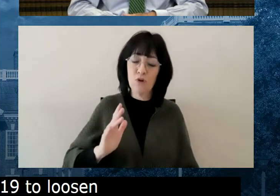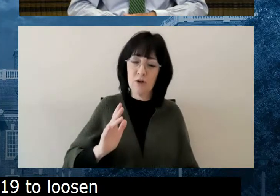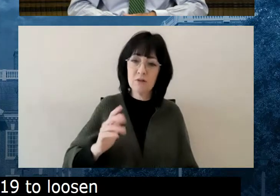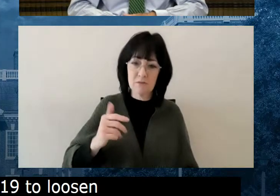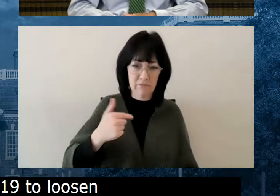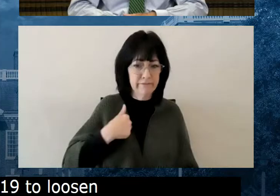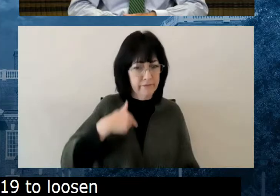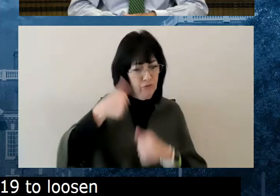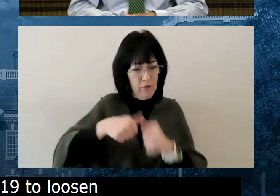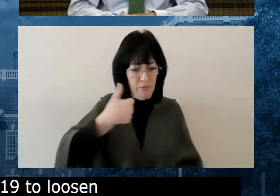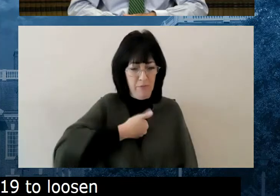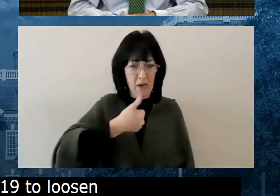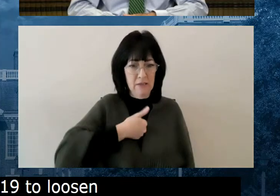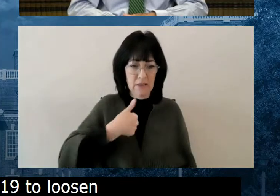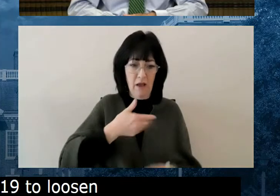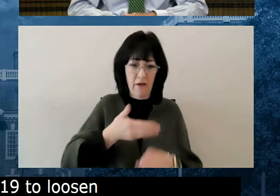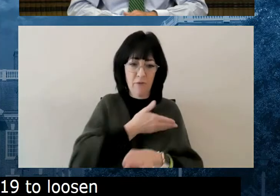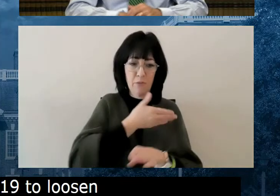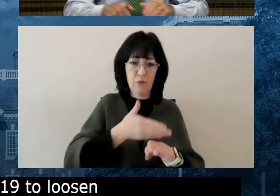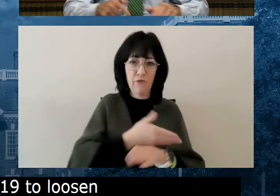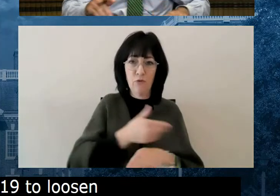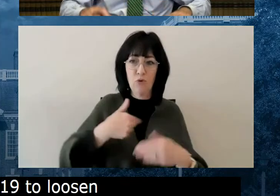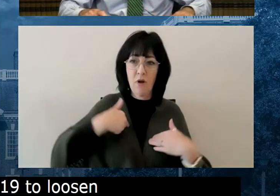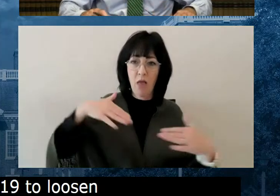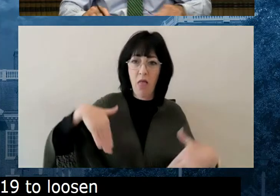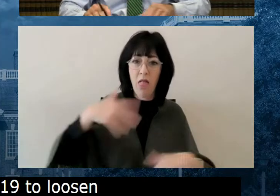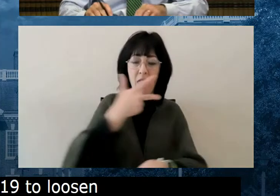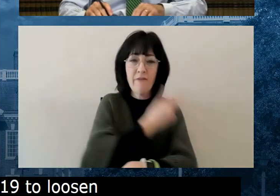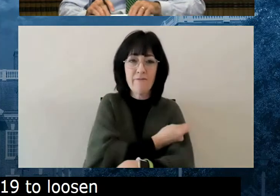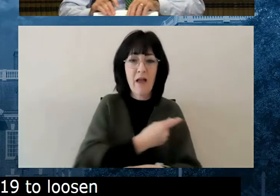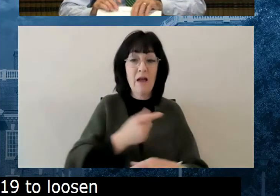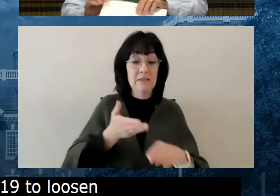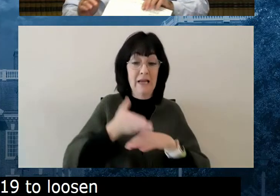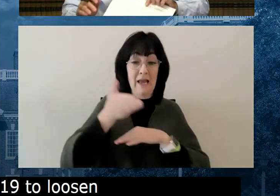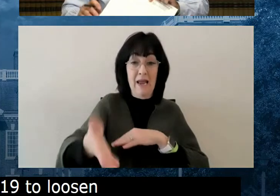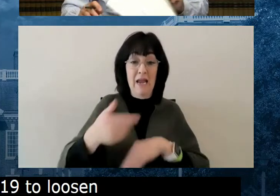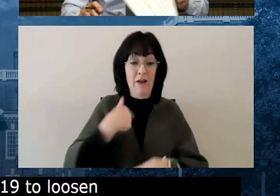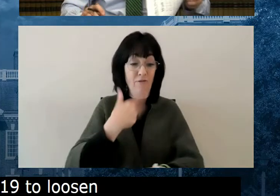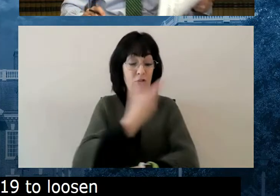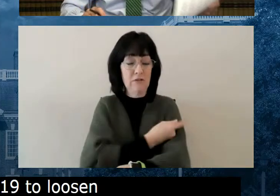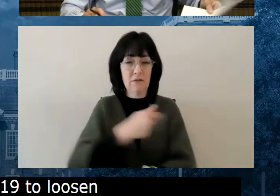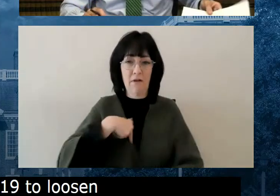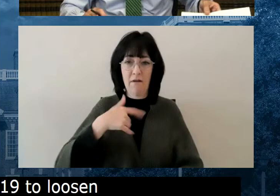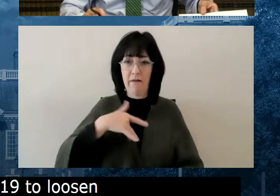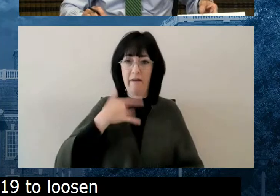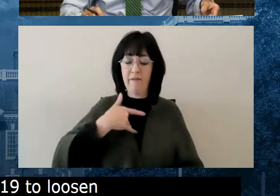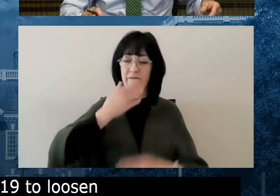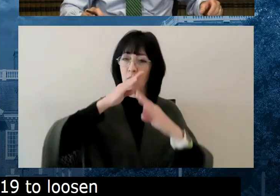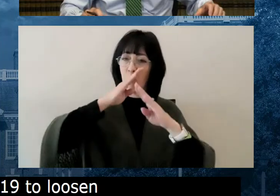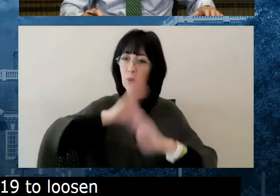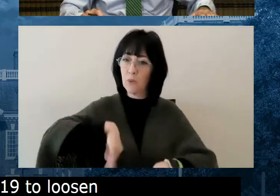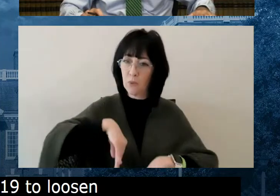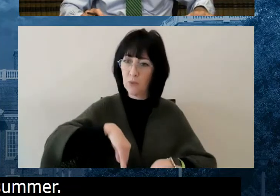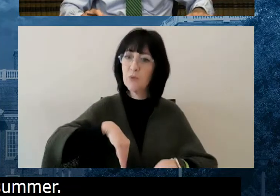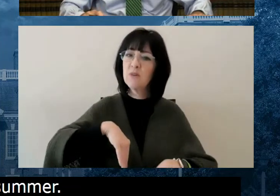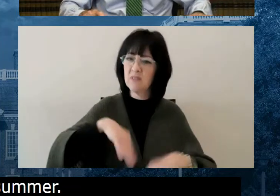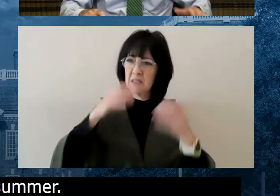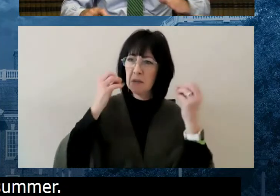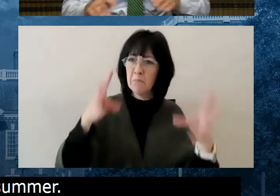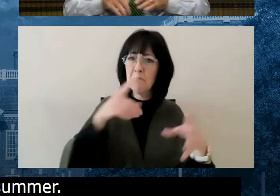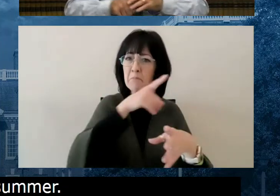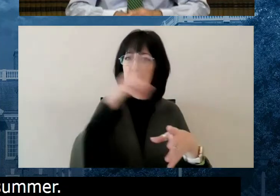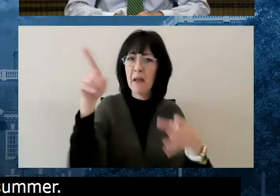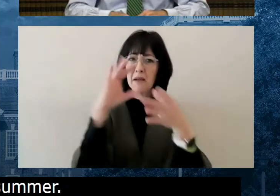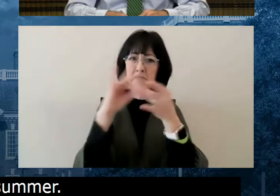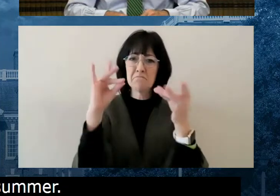than what I feel now. I feel just a big relief when I got that second shot. And I know I hear that from everybody else. So make sure you